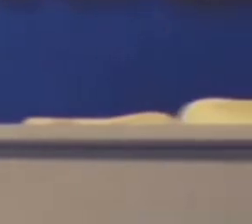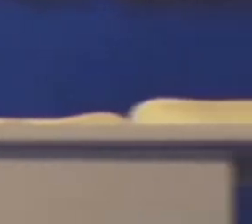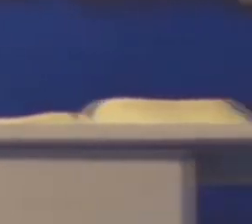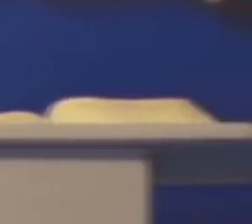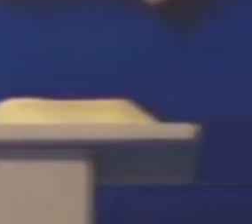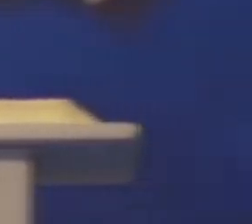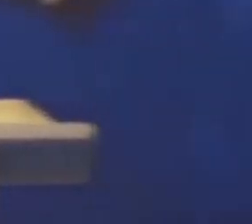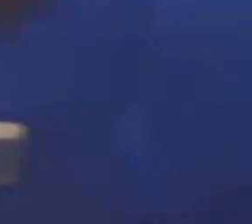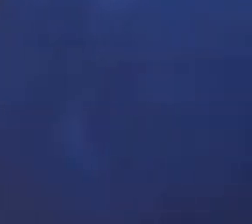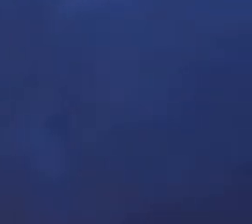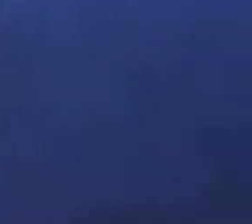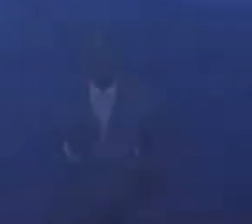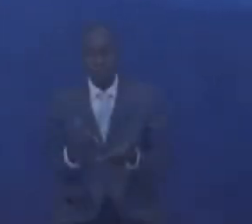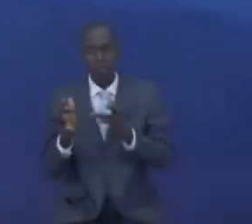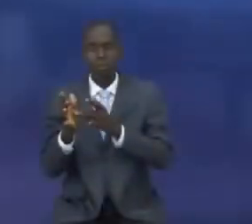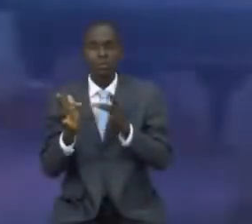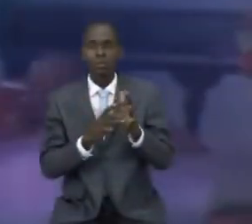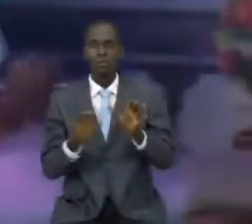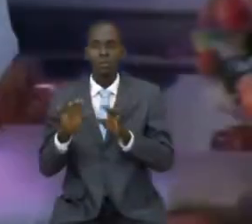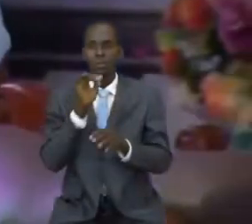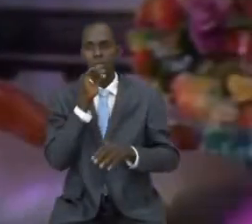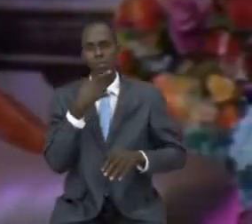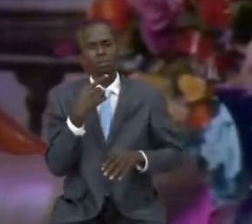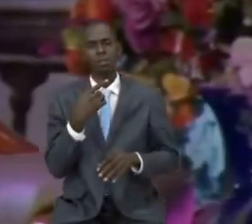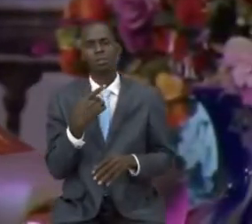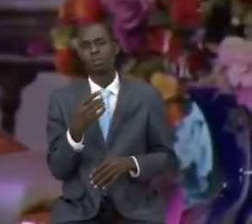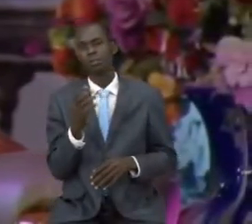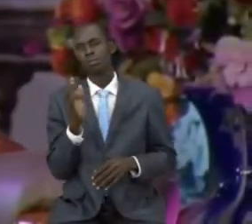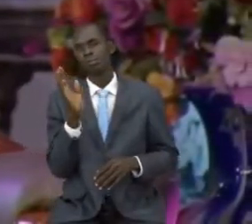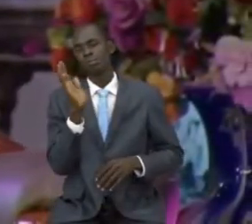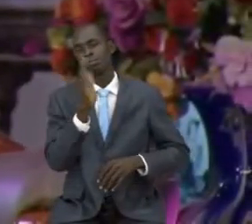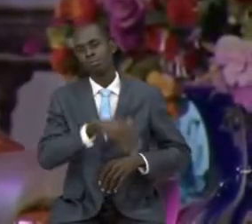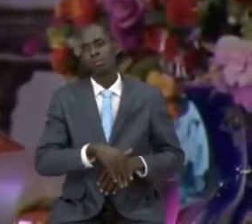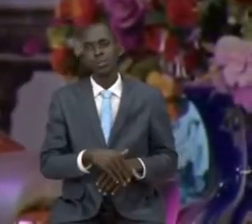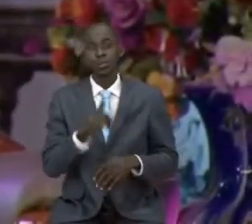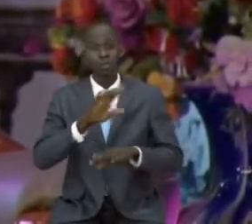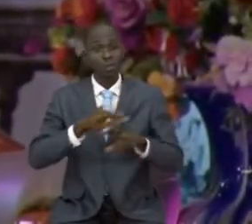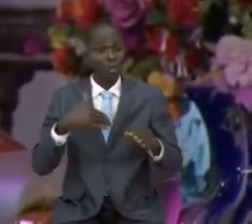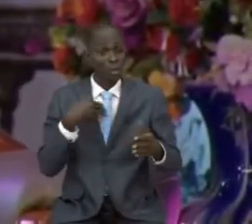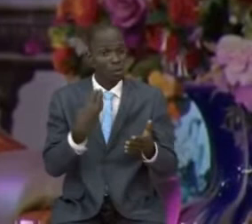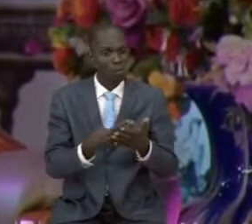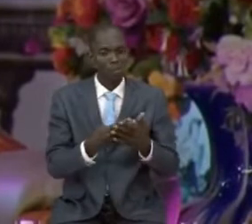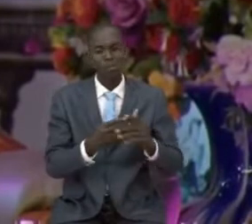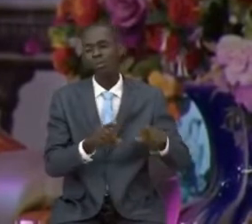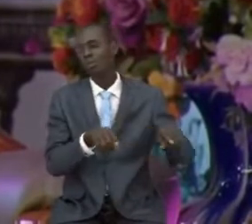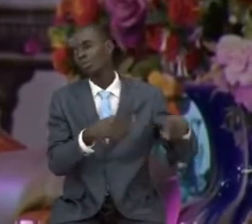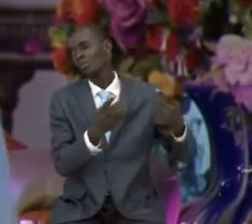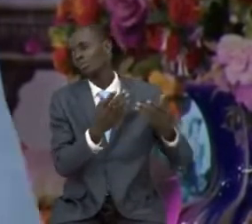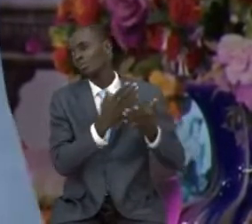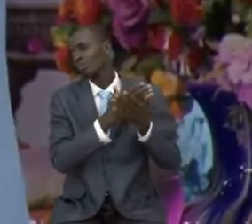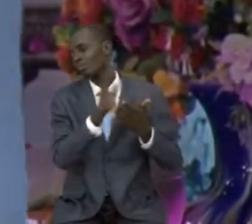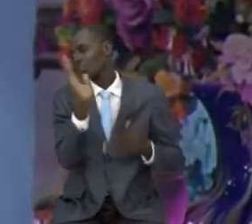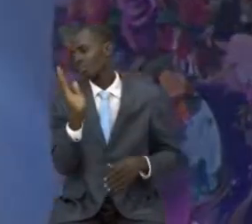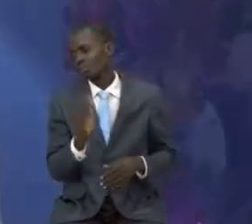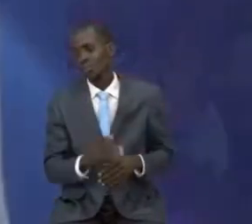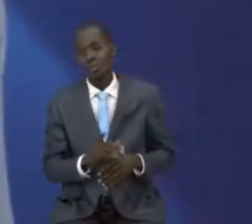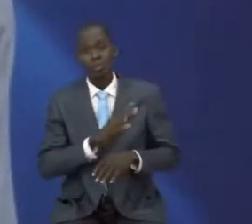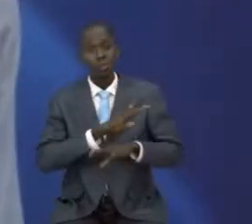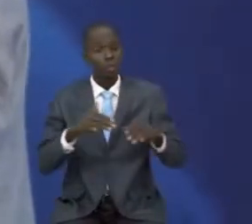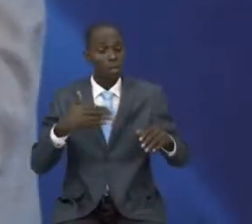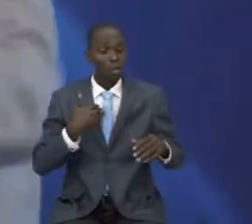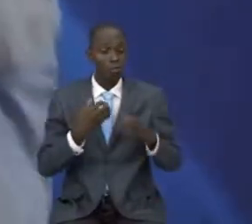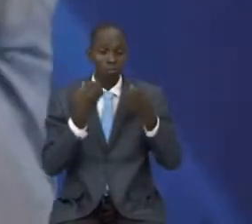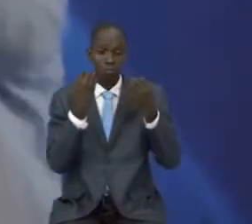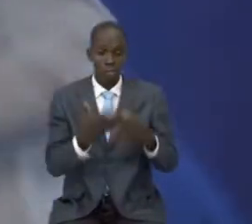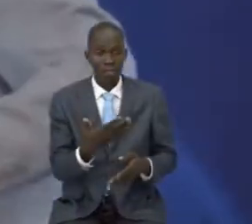does not say, you don't have enough money, go and come back. You don't have enough